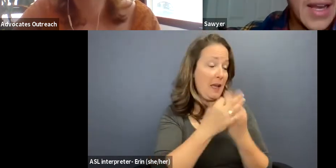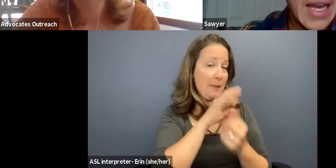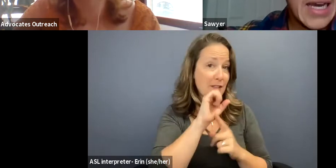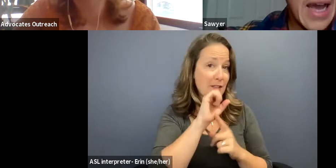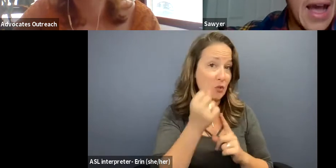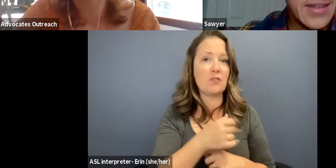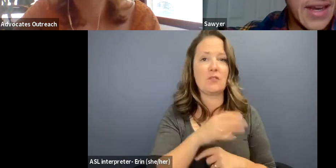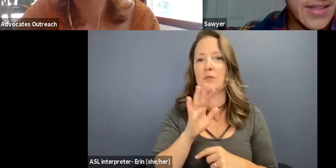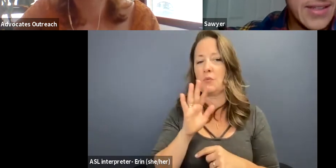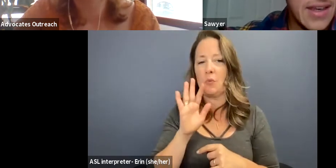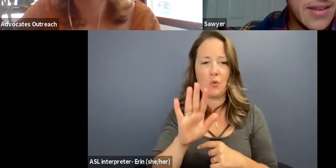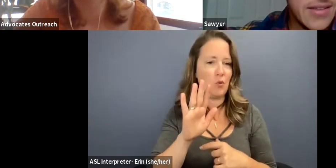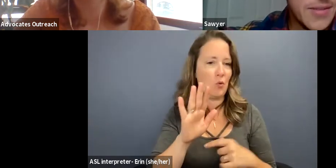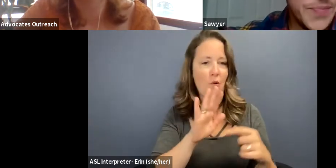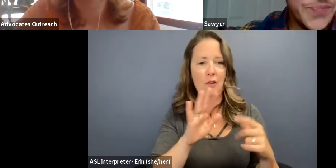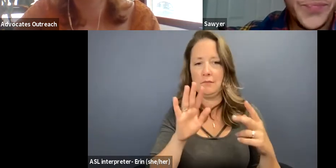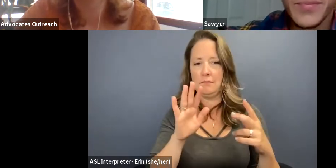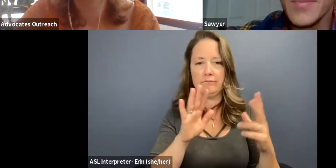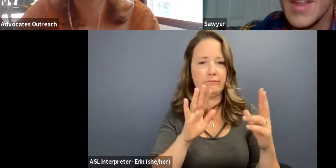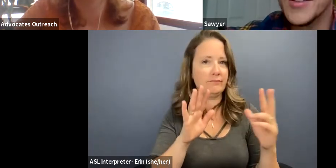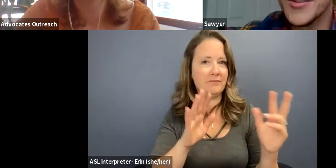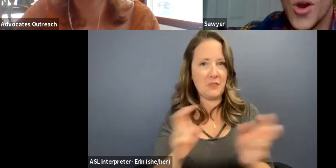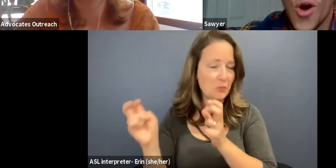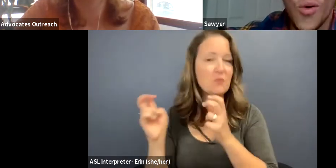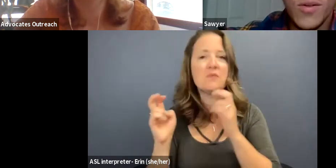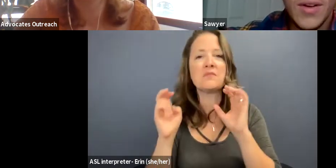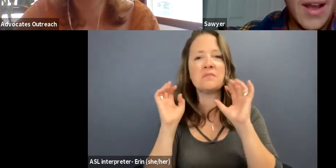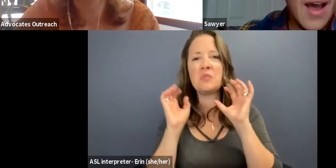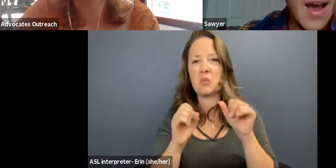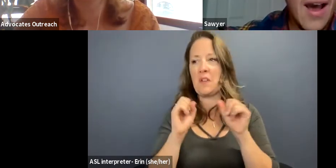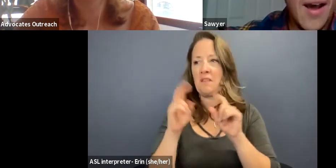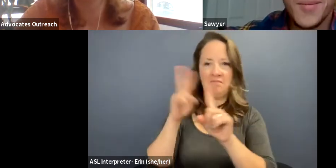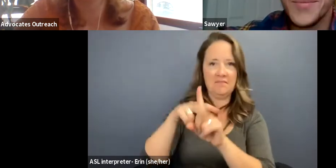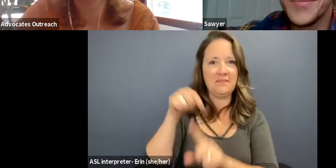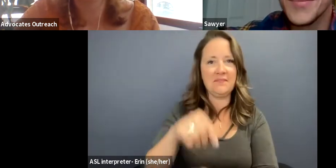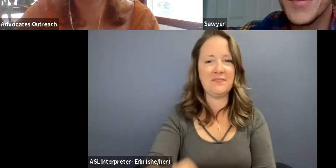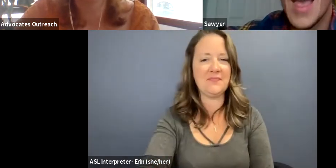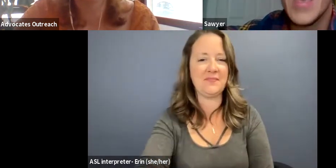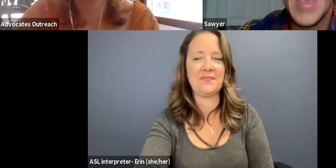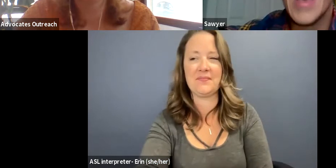kids birth to 5. And we've got folks here with like